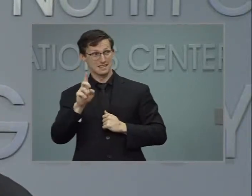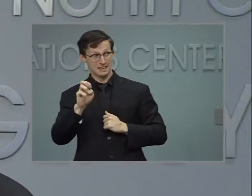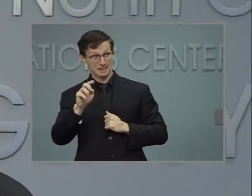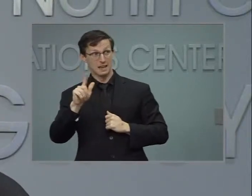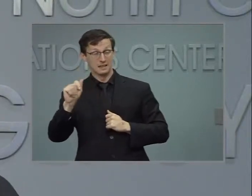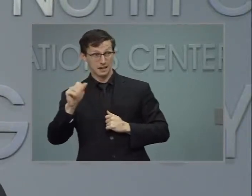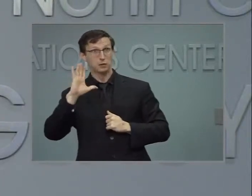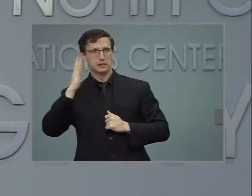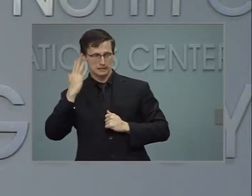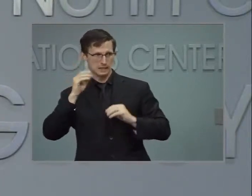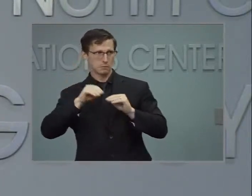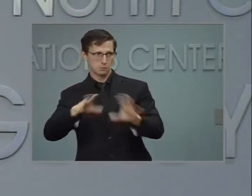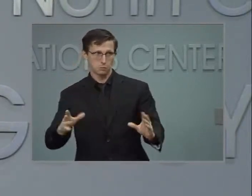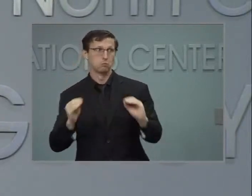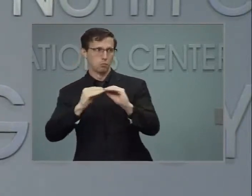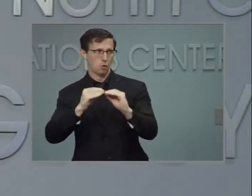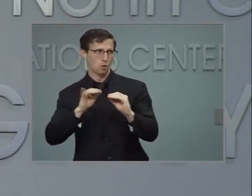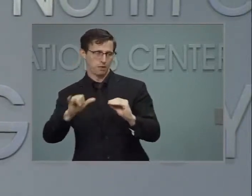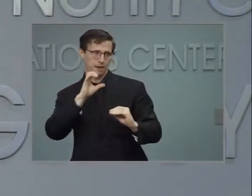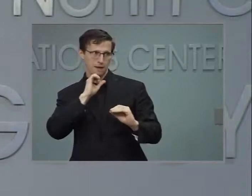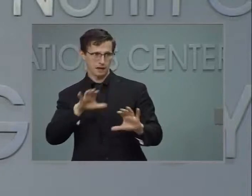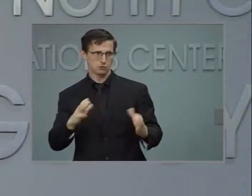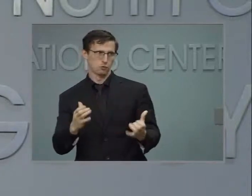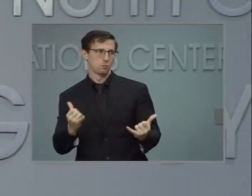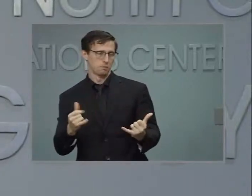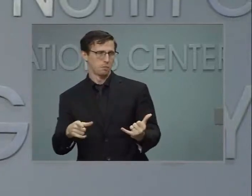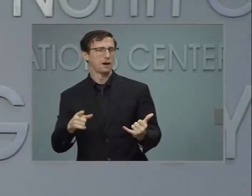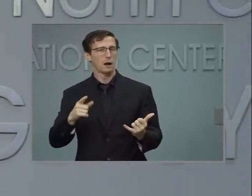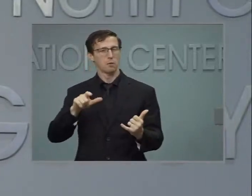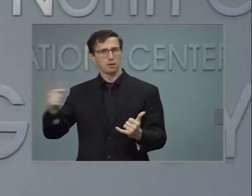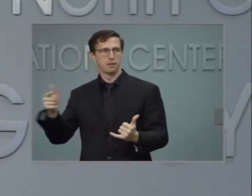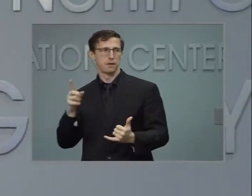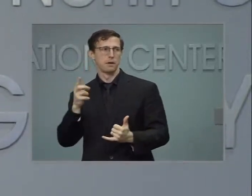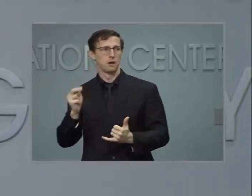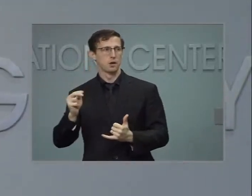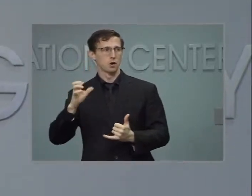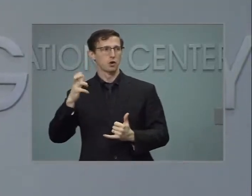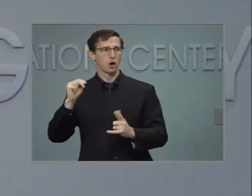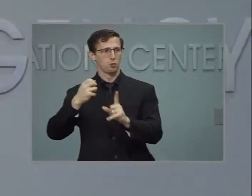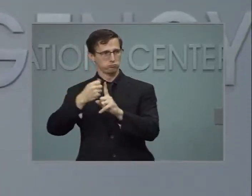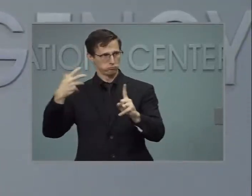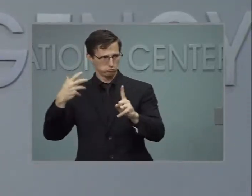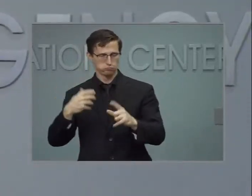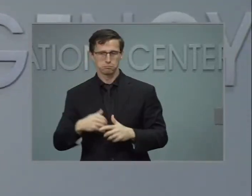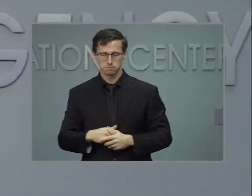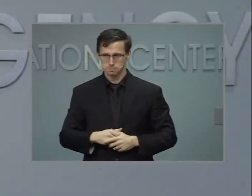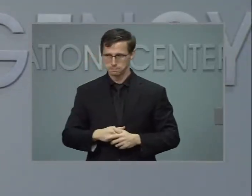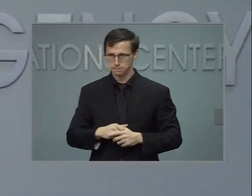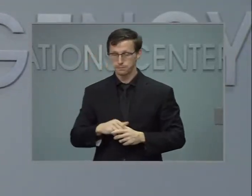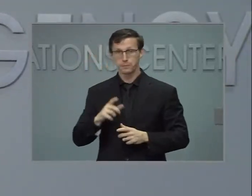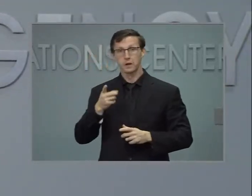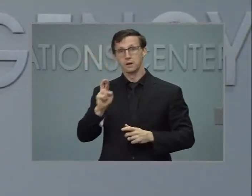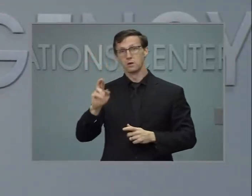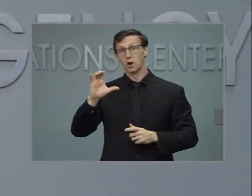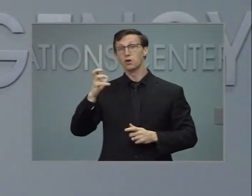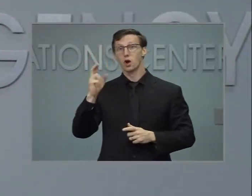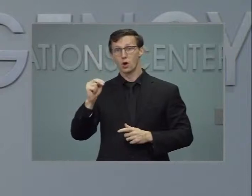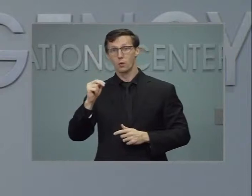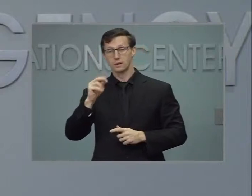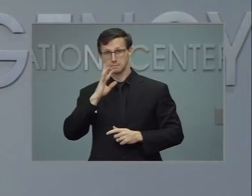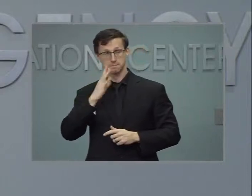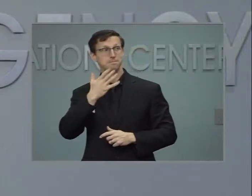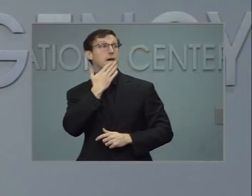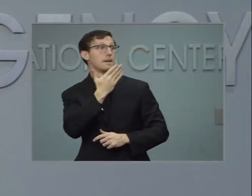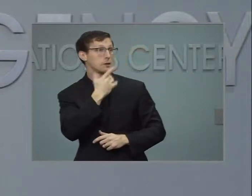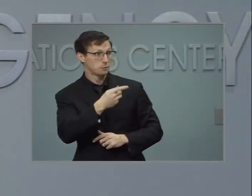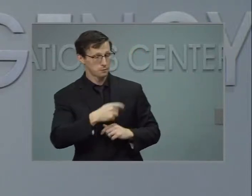Dr. Cohen address that. Thanks. What we have seen is that when we use our